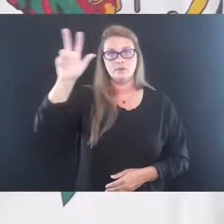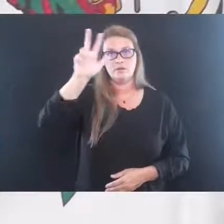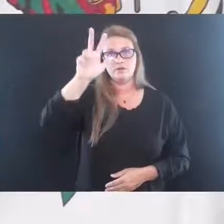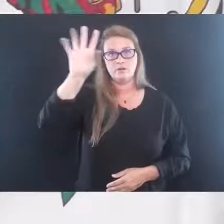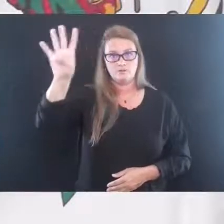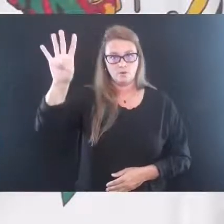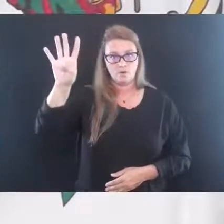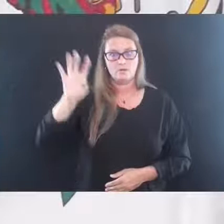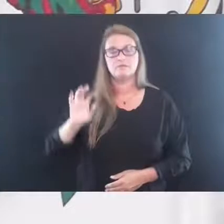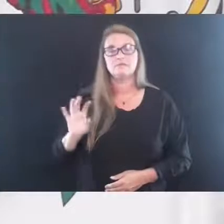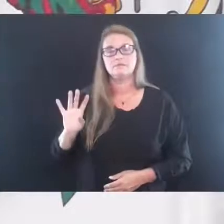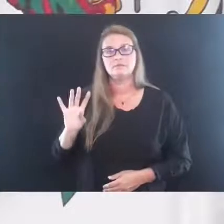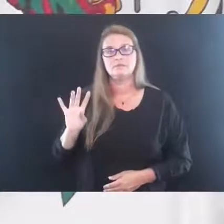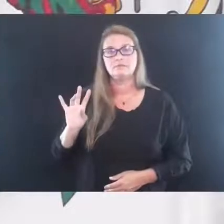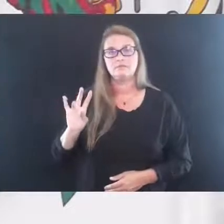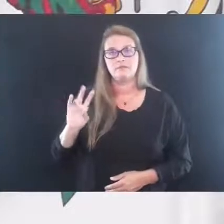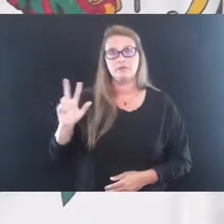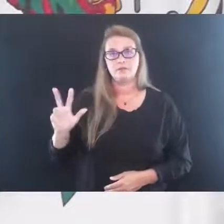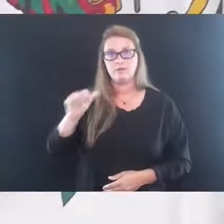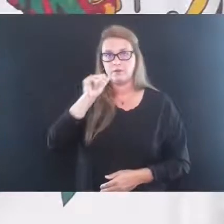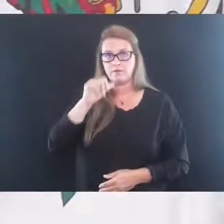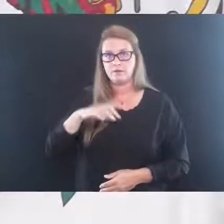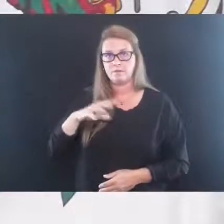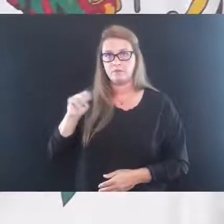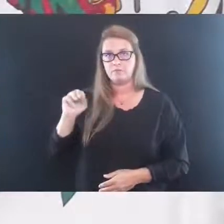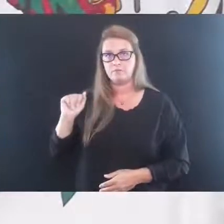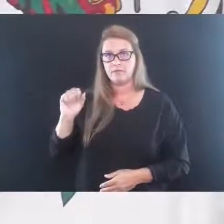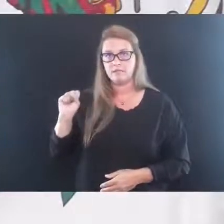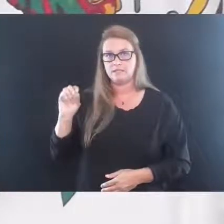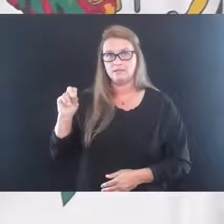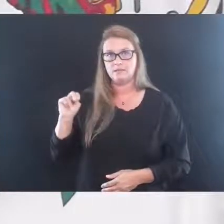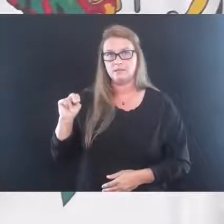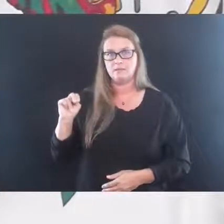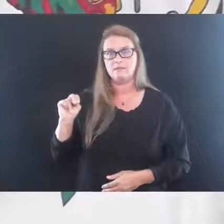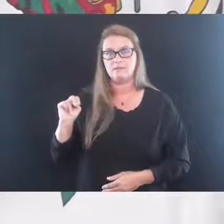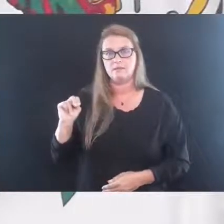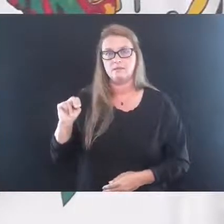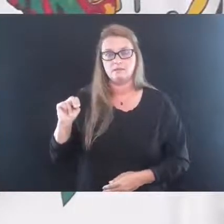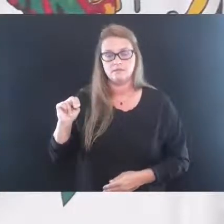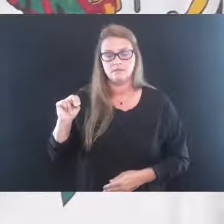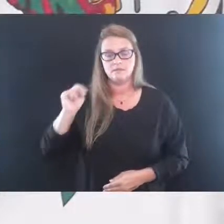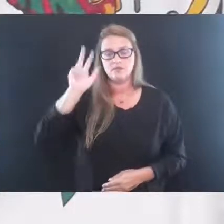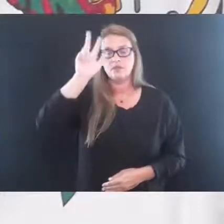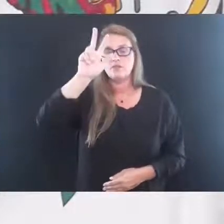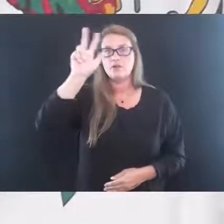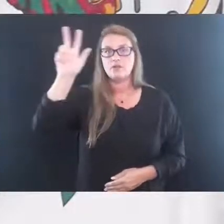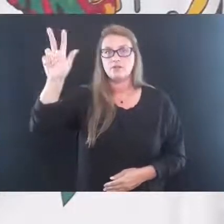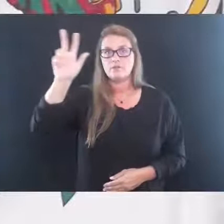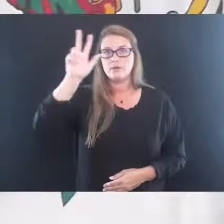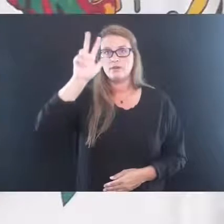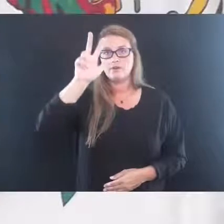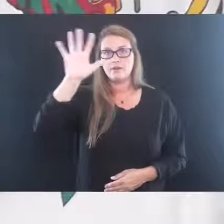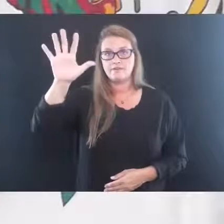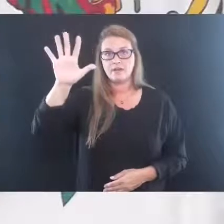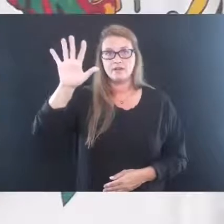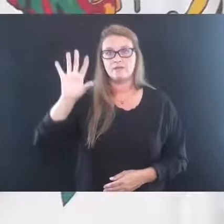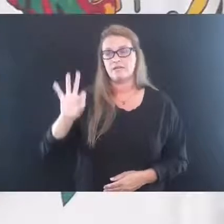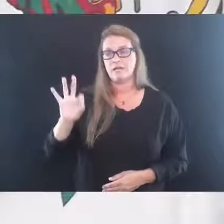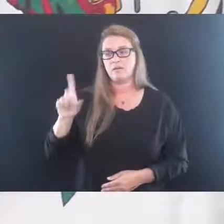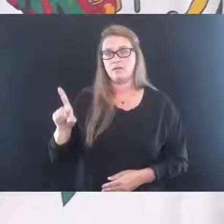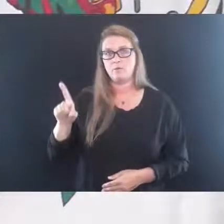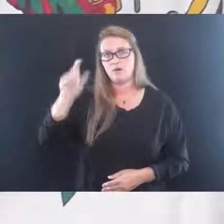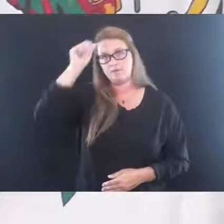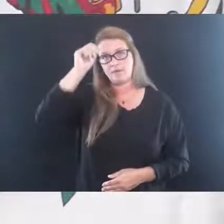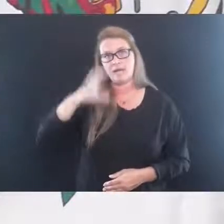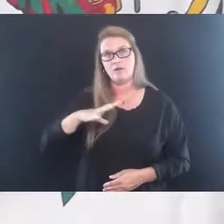3,334th death is a 73-year-old female from Mason County. The 3,335th death, a 91-year-old